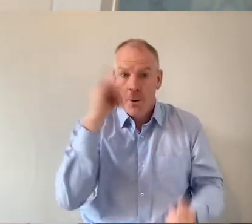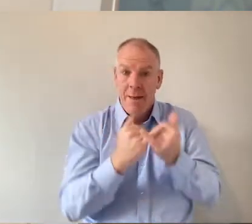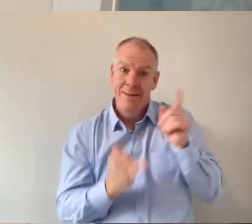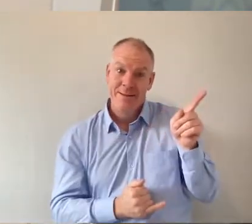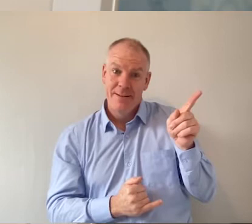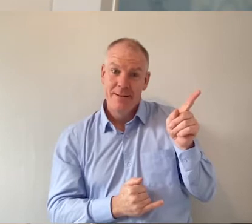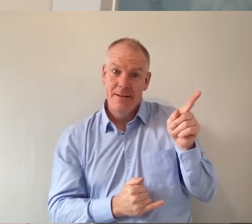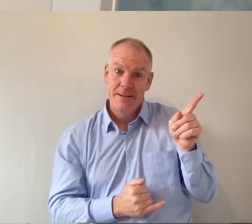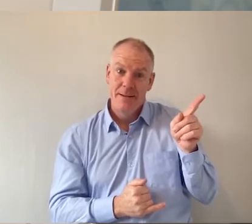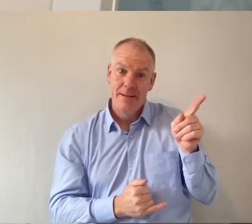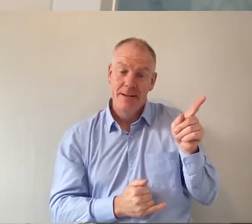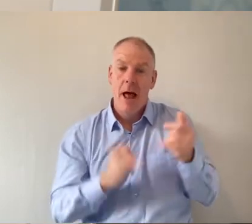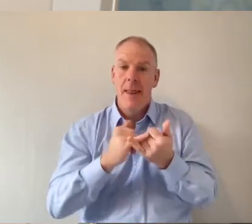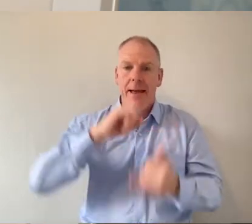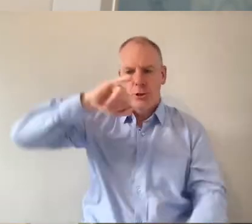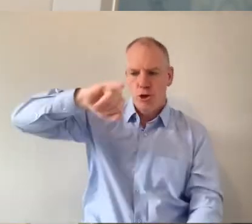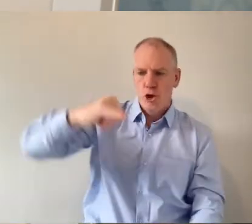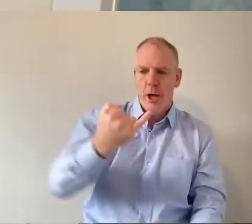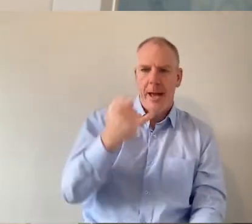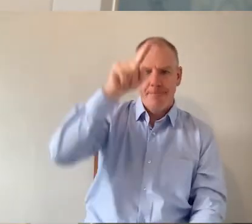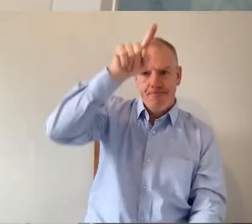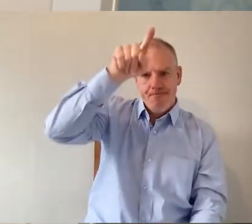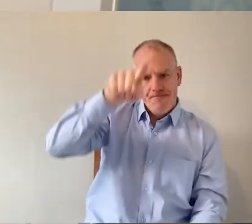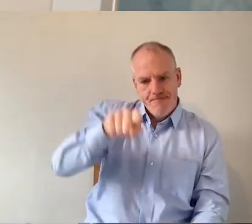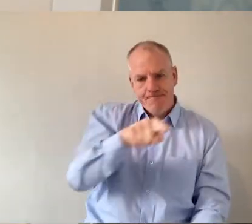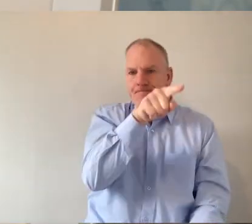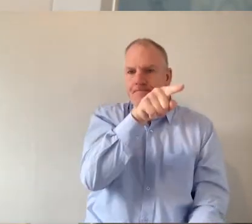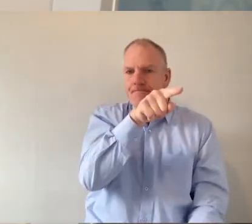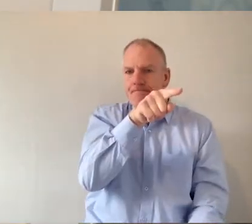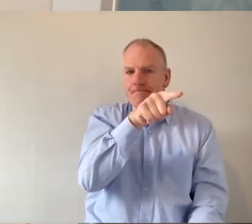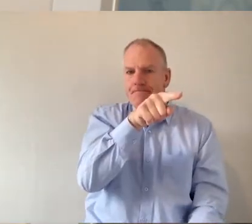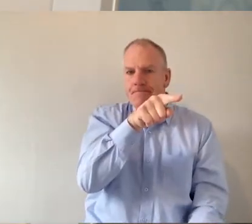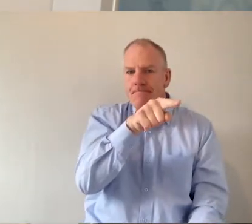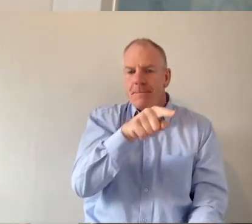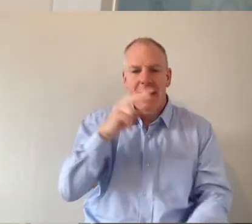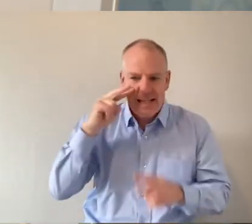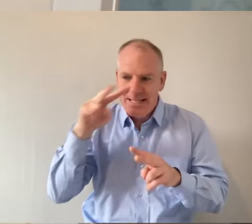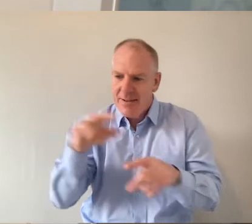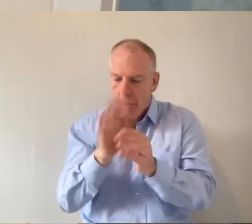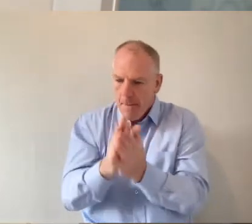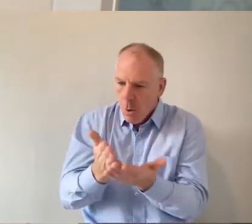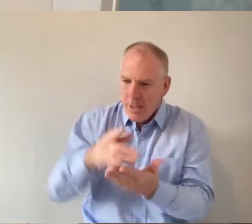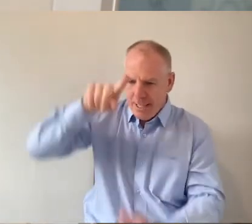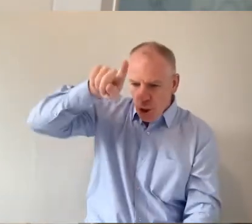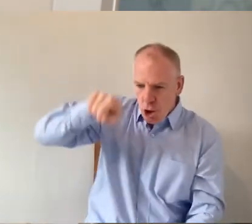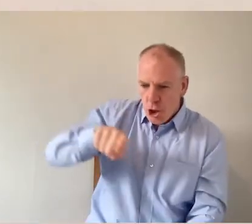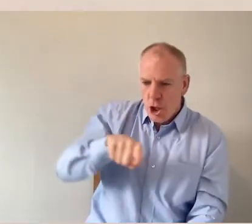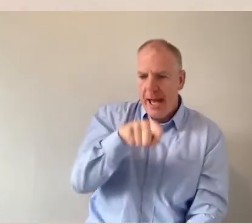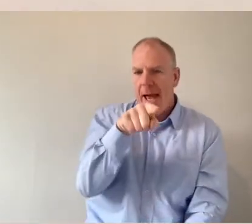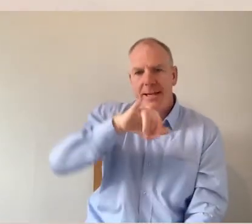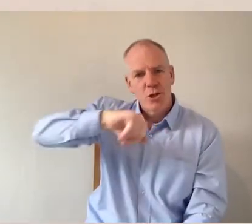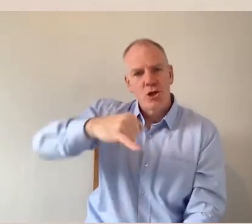looks like this. It looks like a J shape, like a letter J that you'd read in a book or you're writing a copy. A big